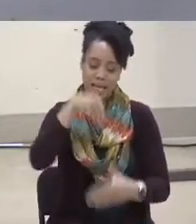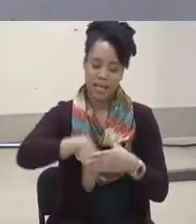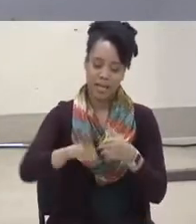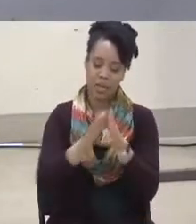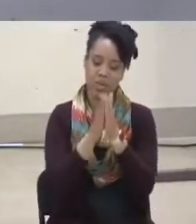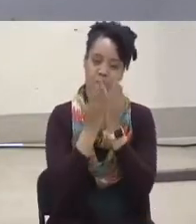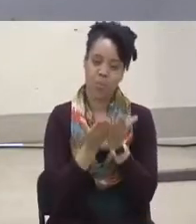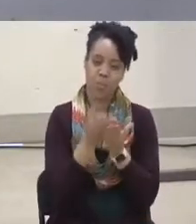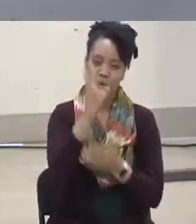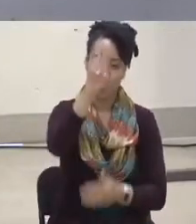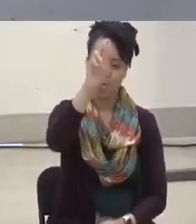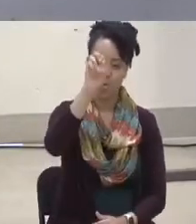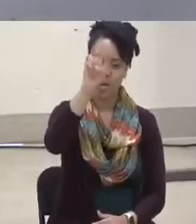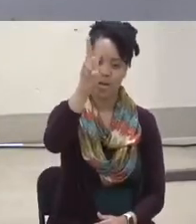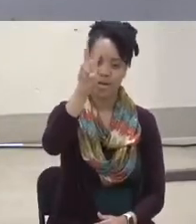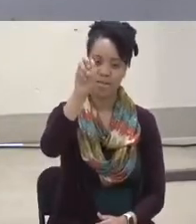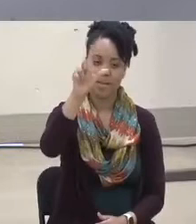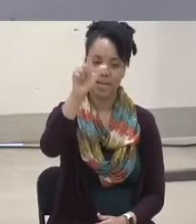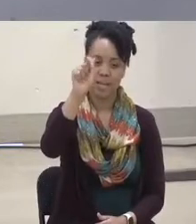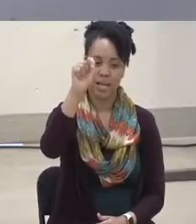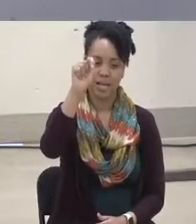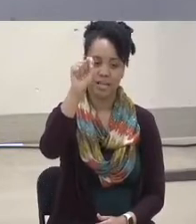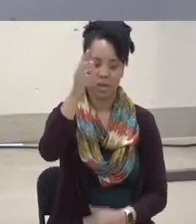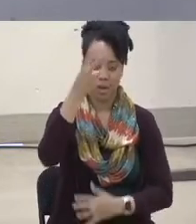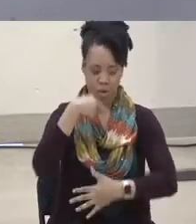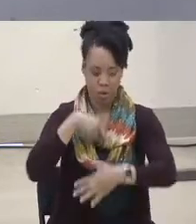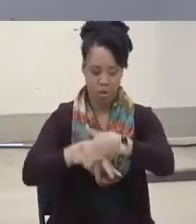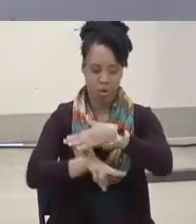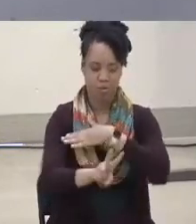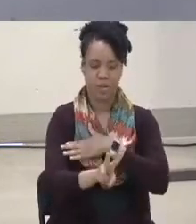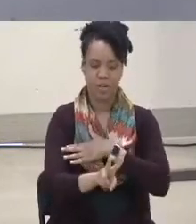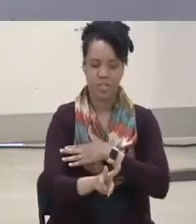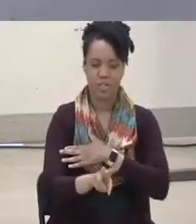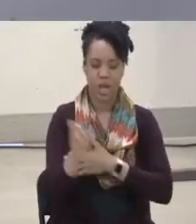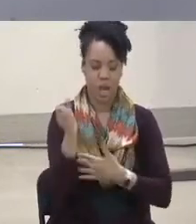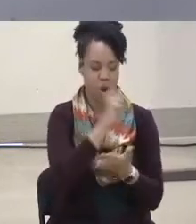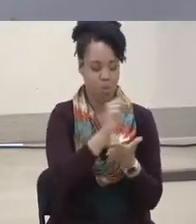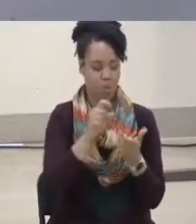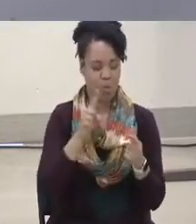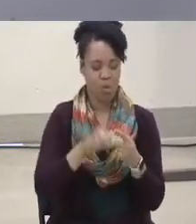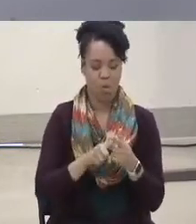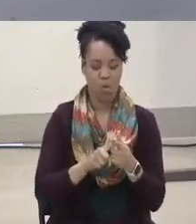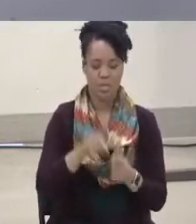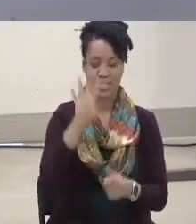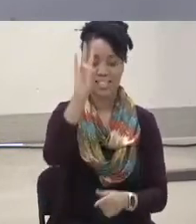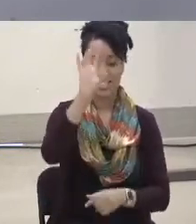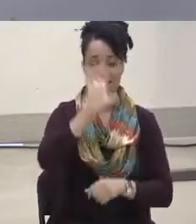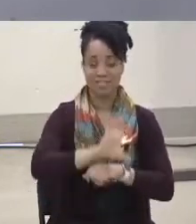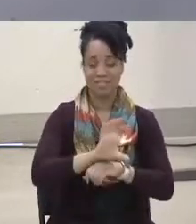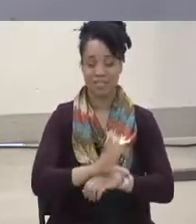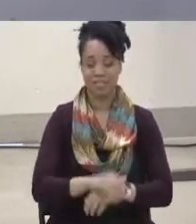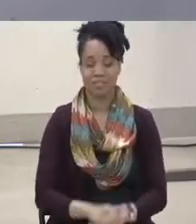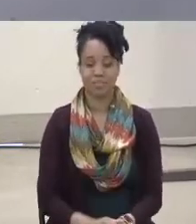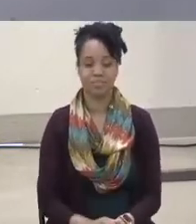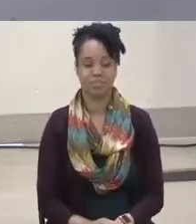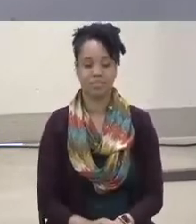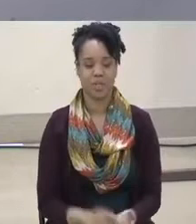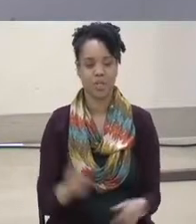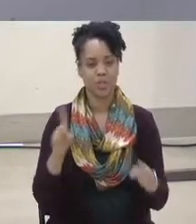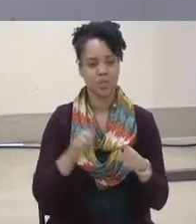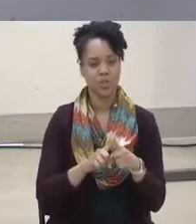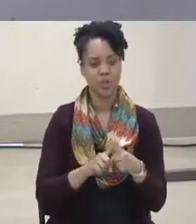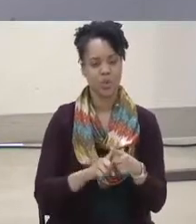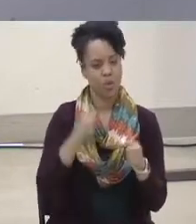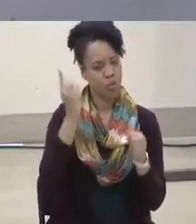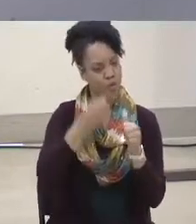of Revelations, he wrote to 7 churches. Y en el libro de Apocalipsis él escribió a 7 iglesias. To the